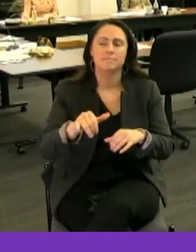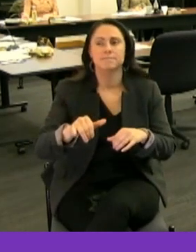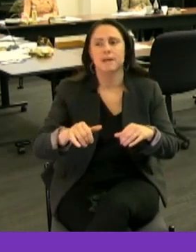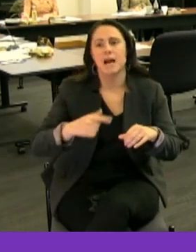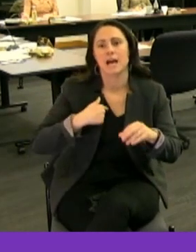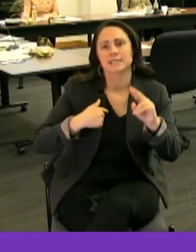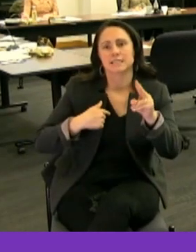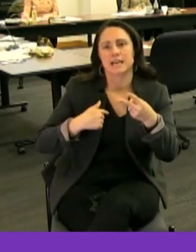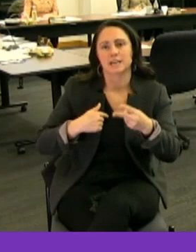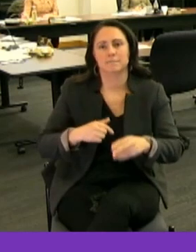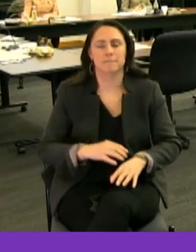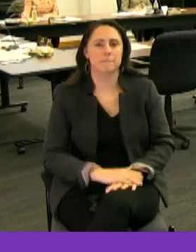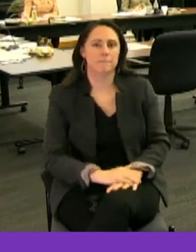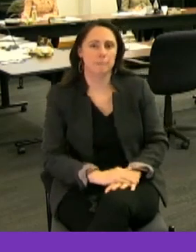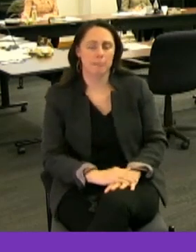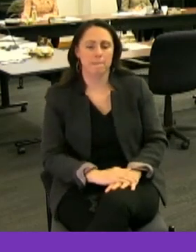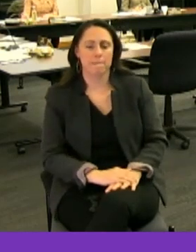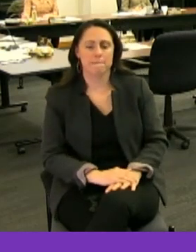Second.